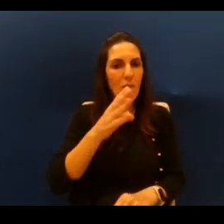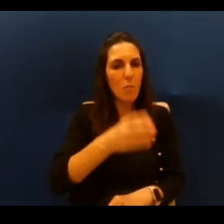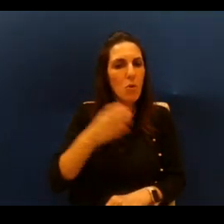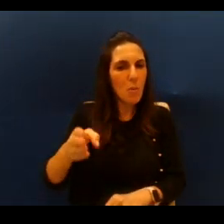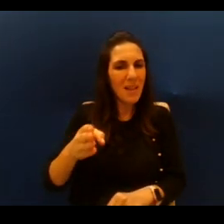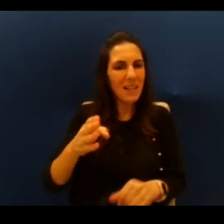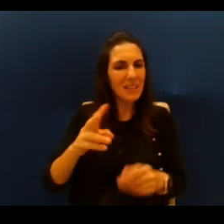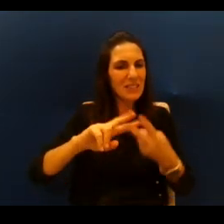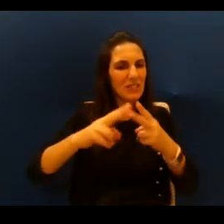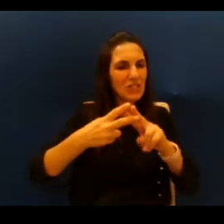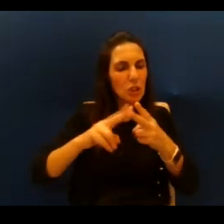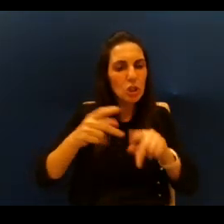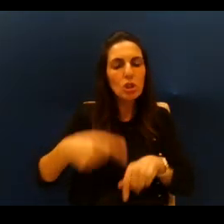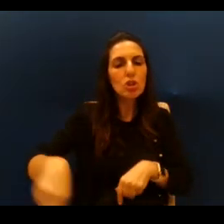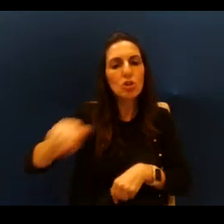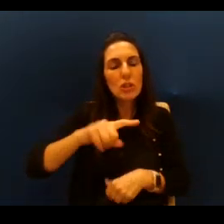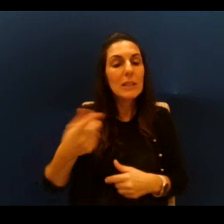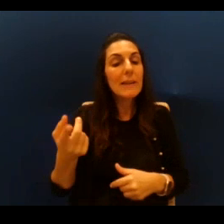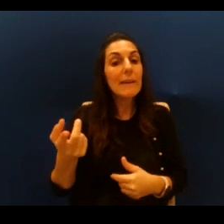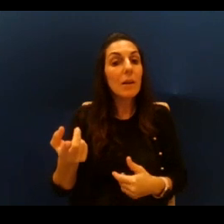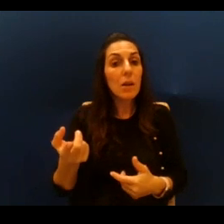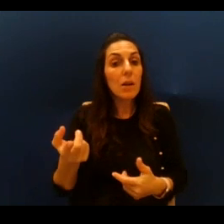being able to